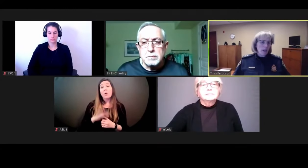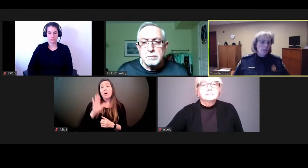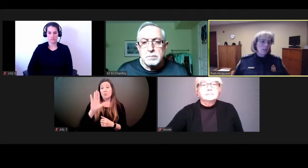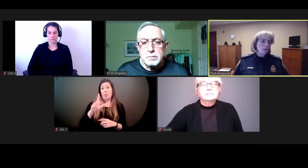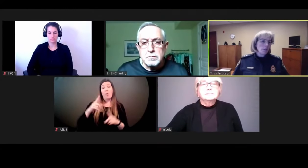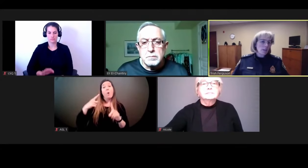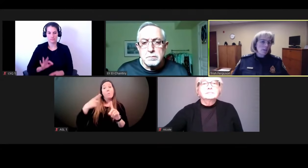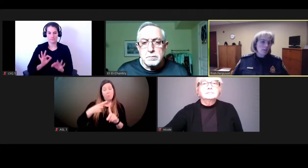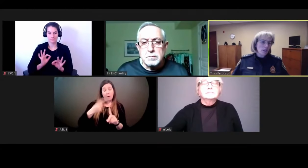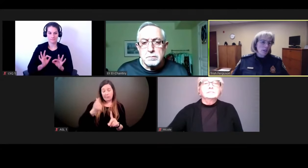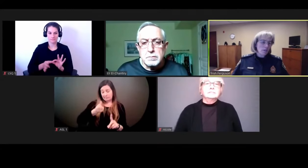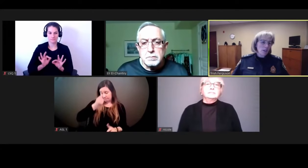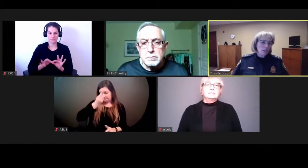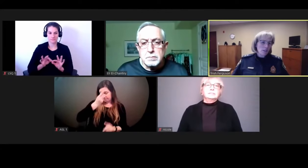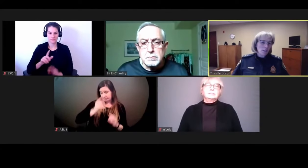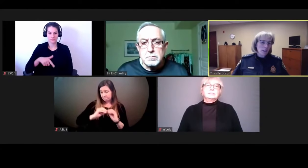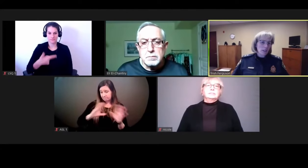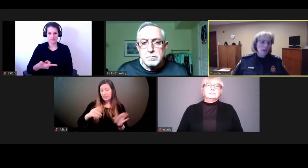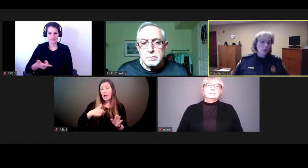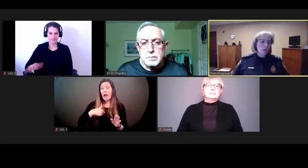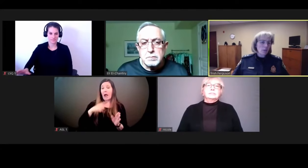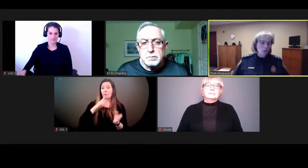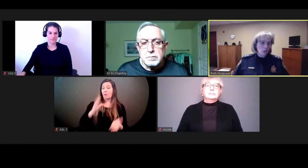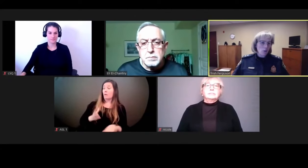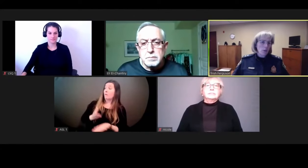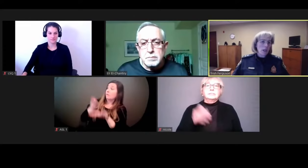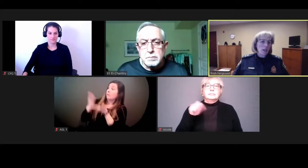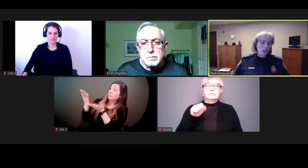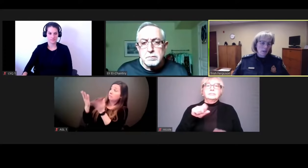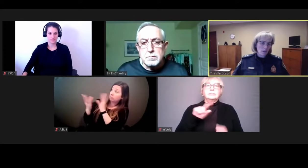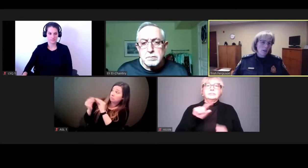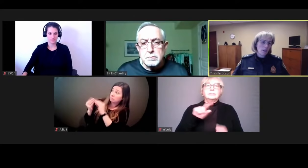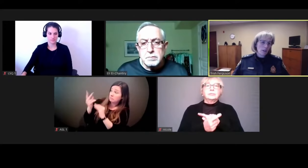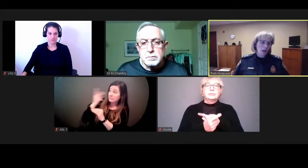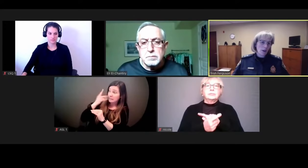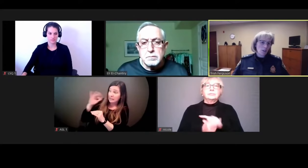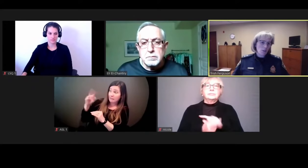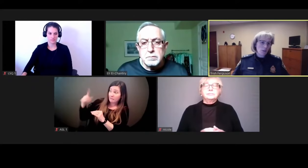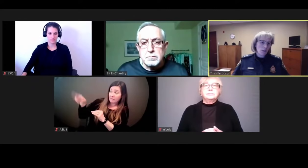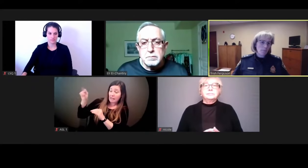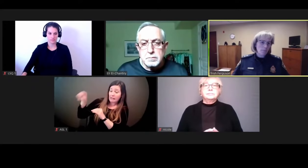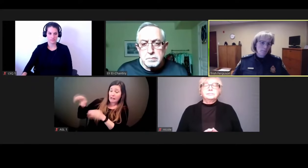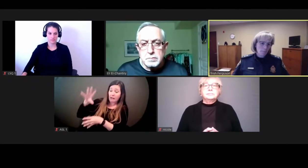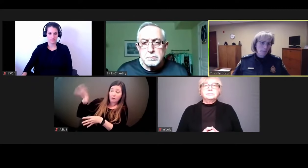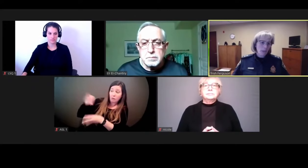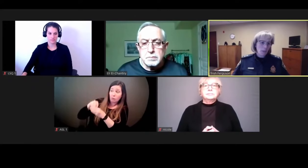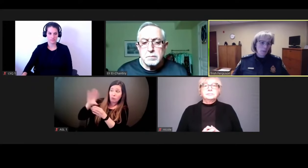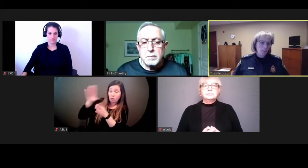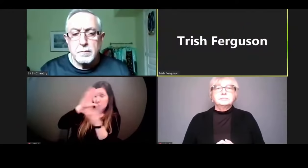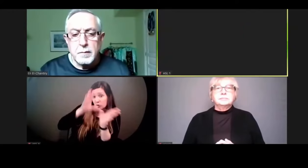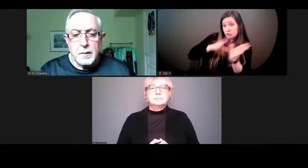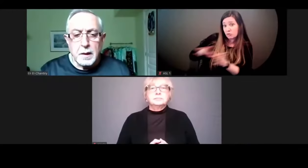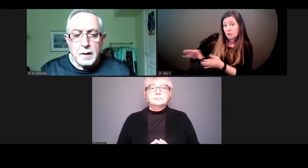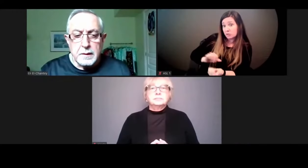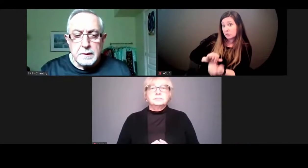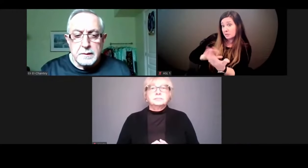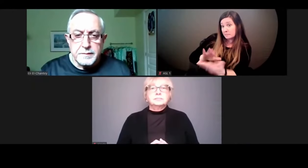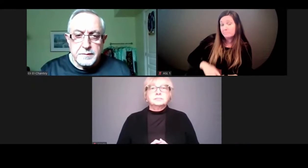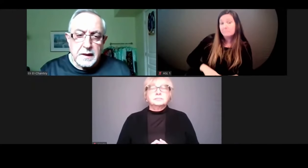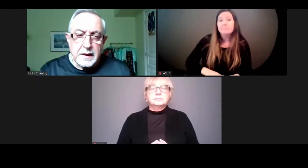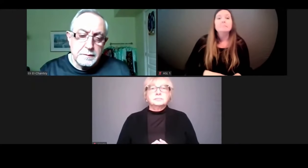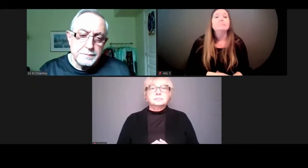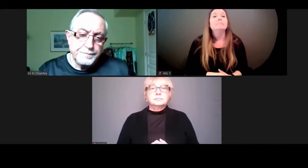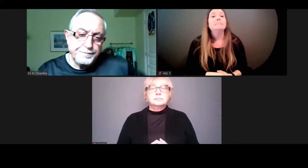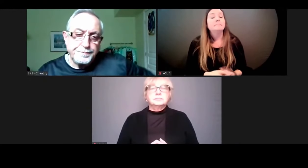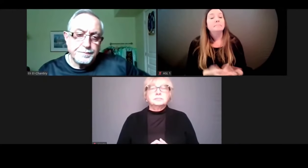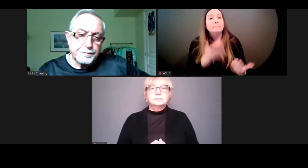it back to them and see if that is something that they are able to incorporate in their actions with them. Thank you. Thank